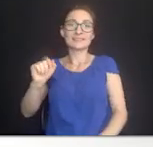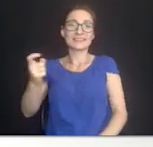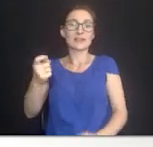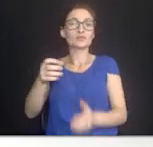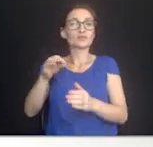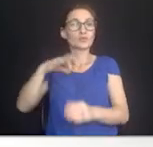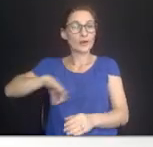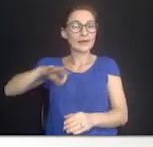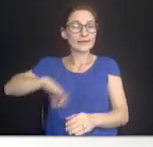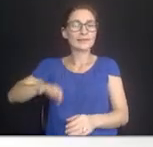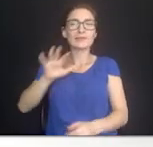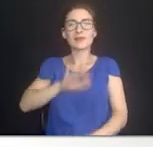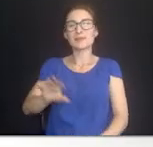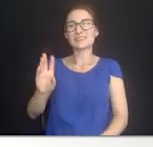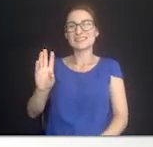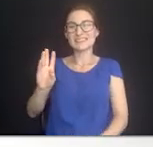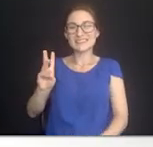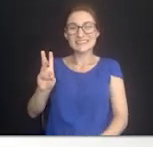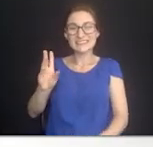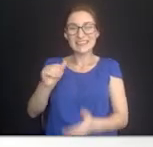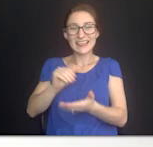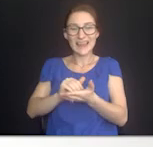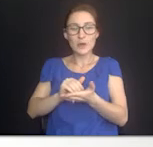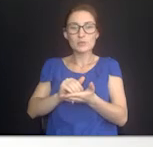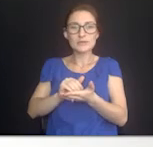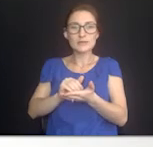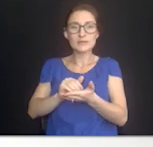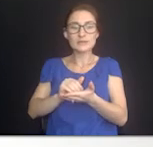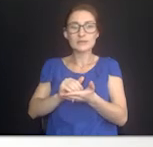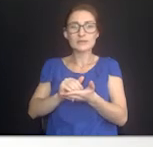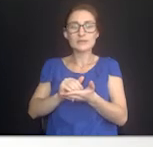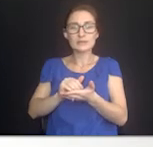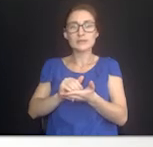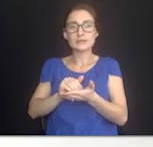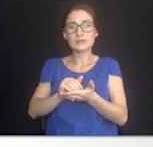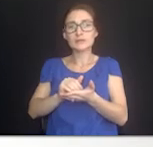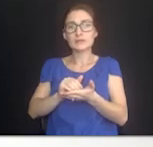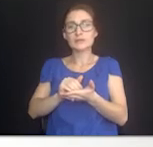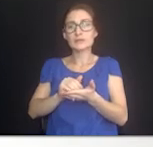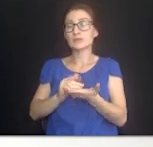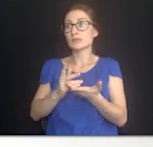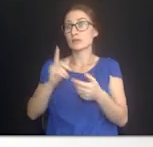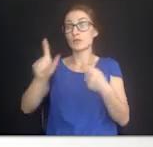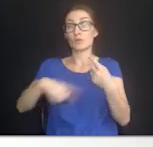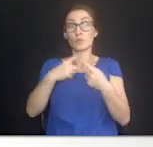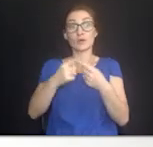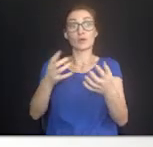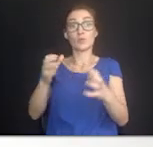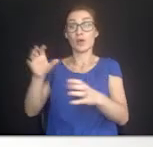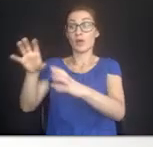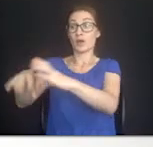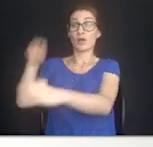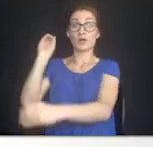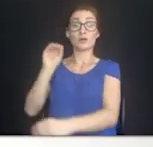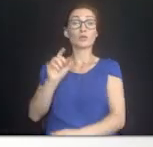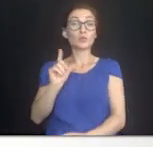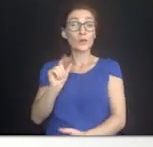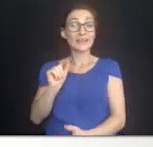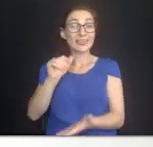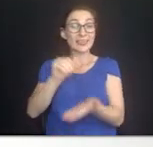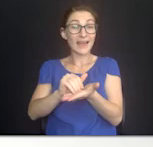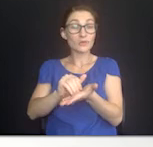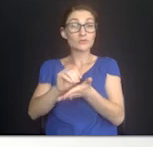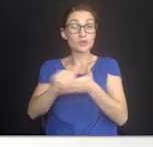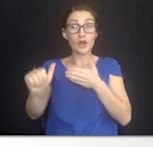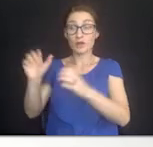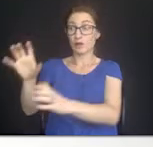about $16,000 or so of income. But the moment you want to take $20,000 a year out of the trust, right, you're going to be